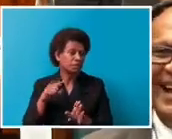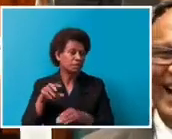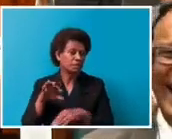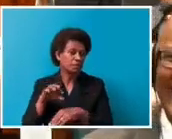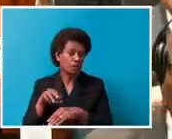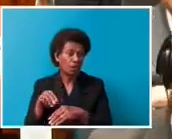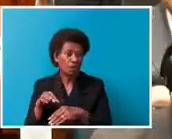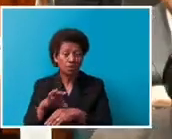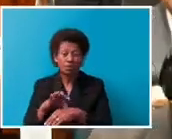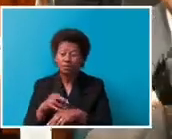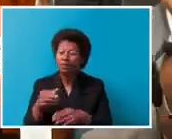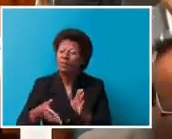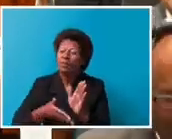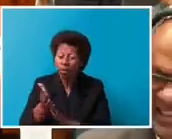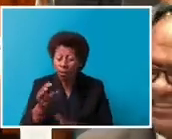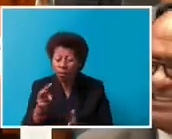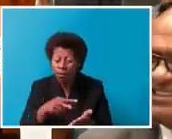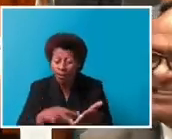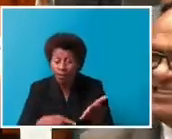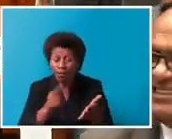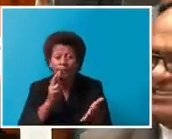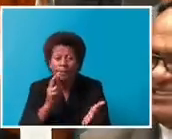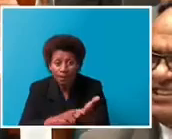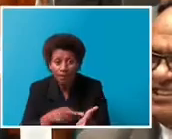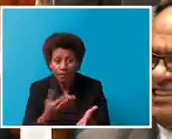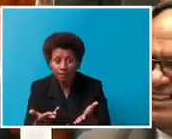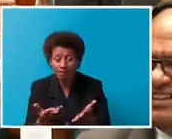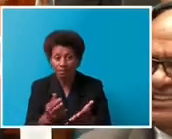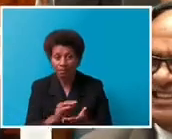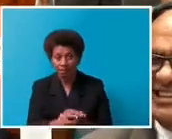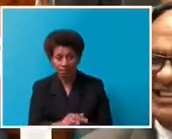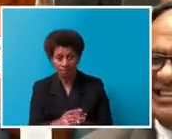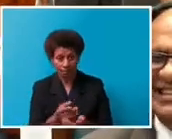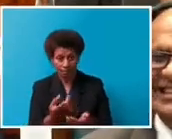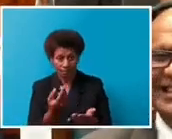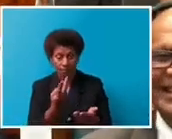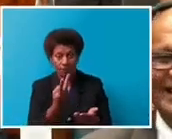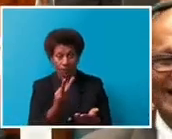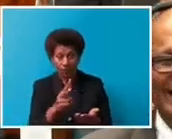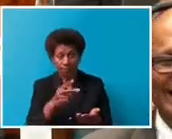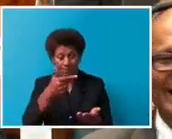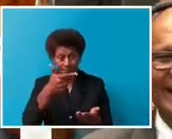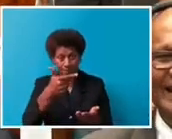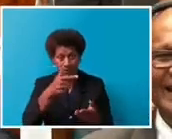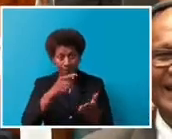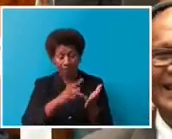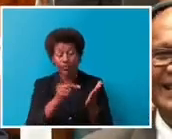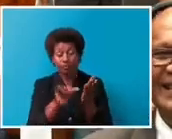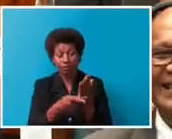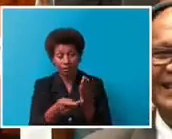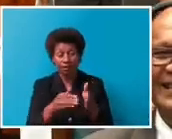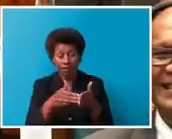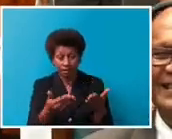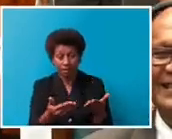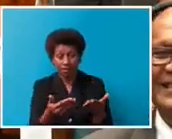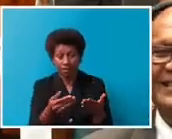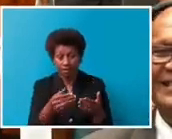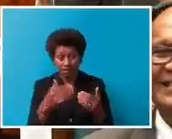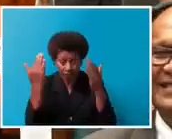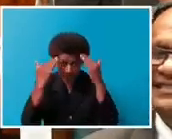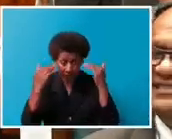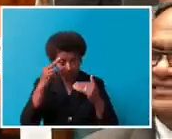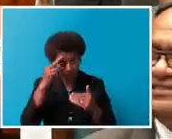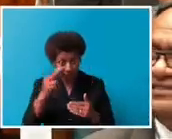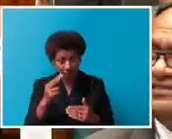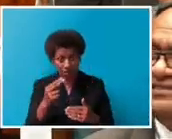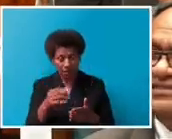read that report. We have 27 projects now, Mr. Speaker, on board, and